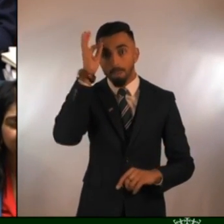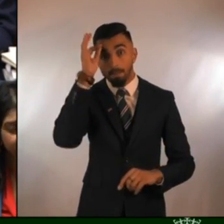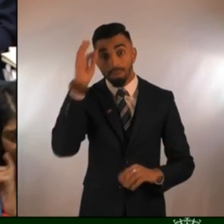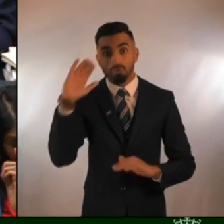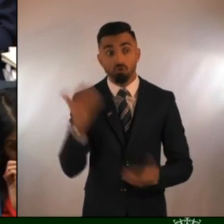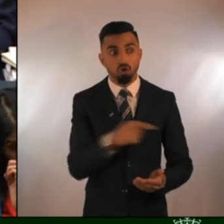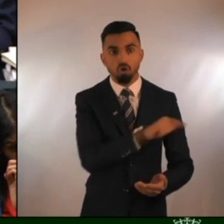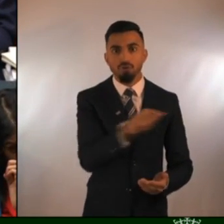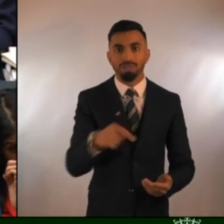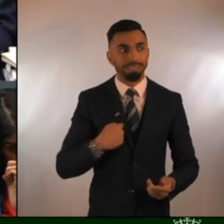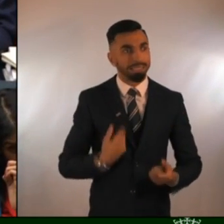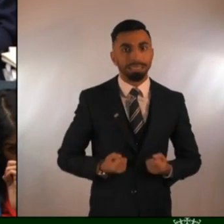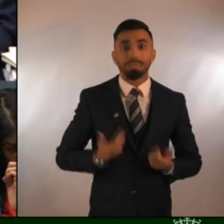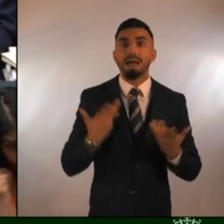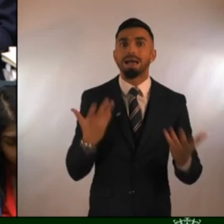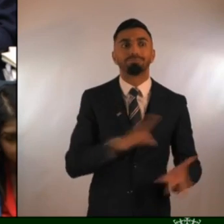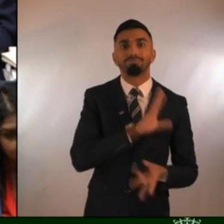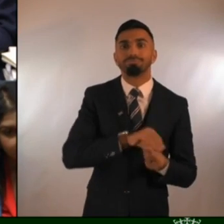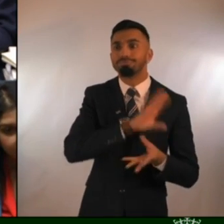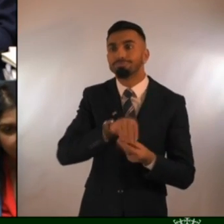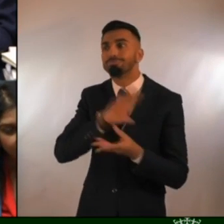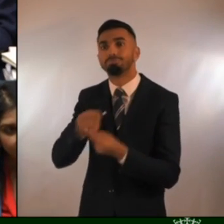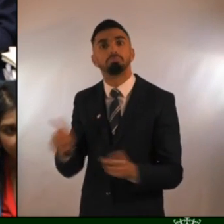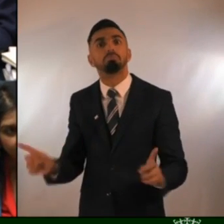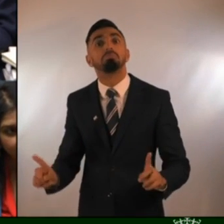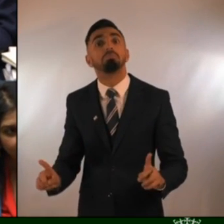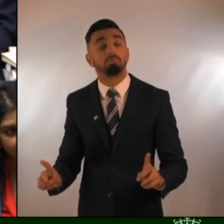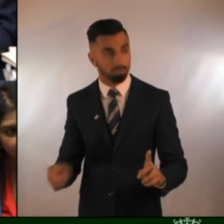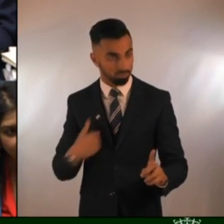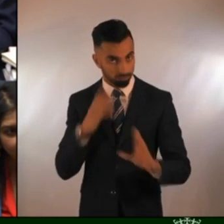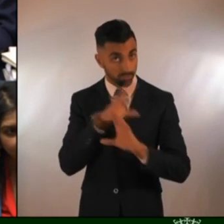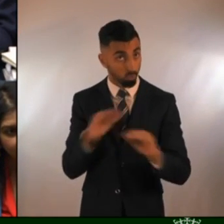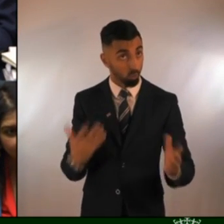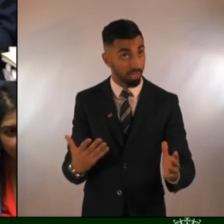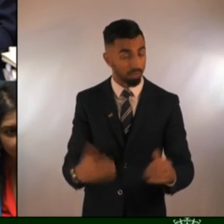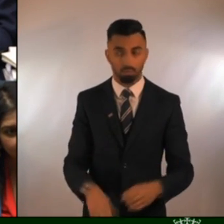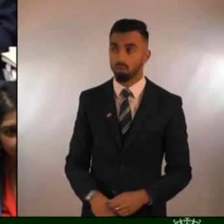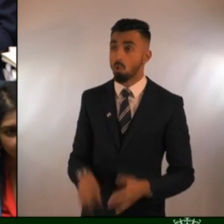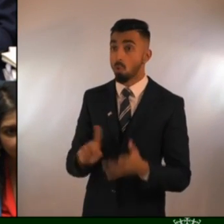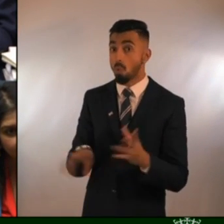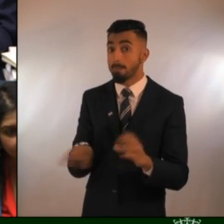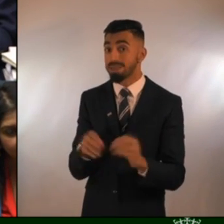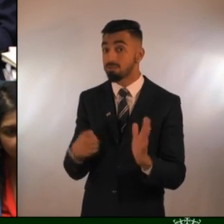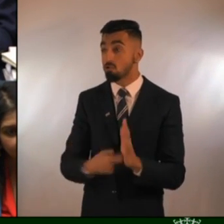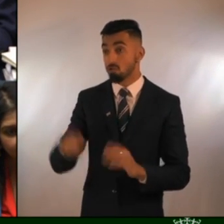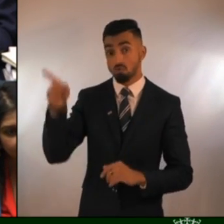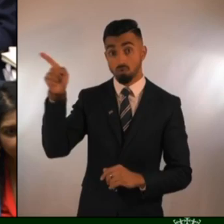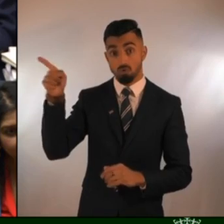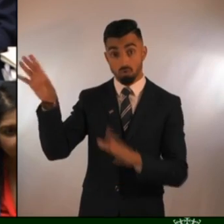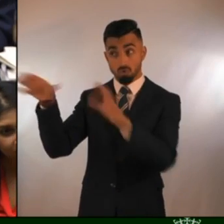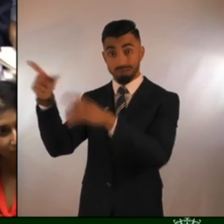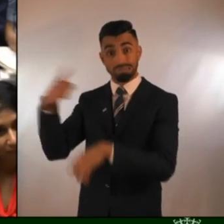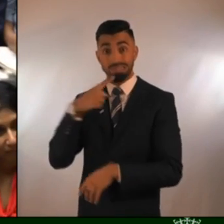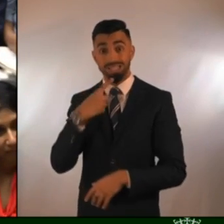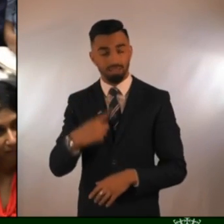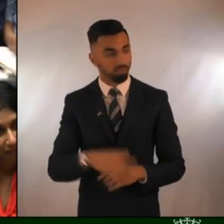public services. The OBR have said that today's budget will be the largest sustained fiscal boost